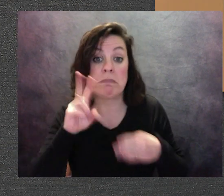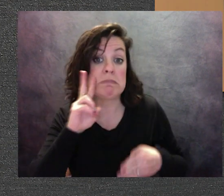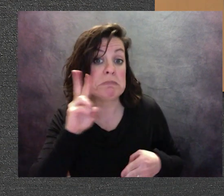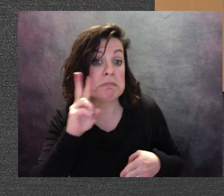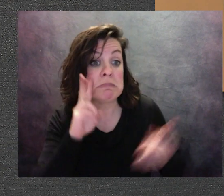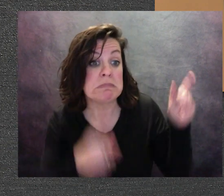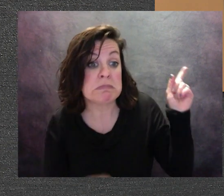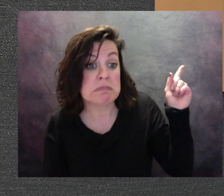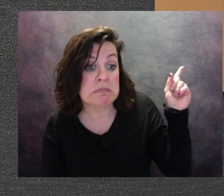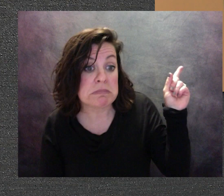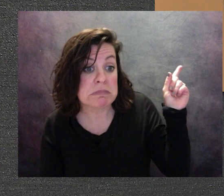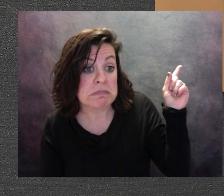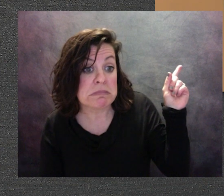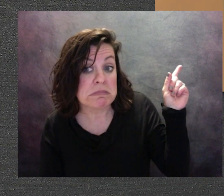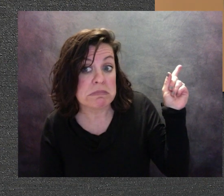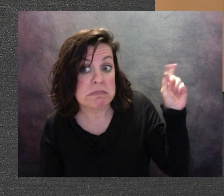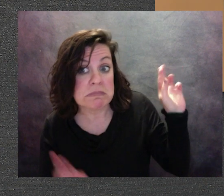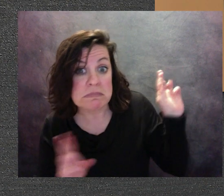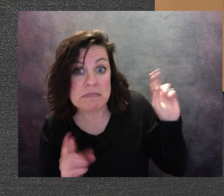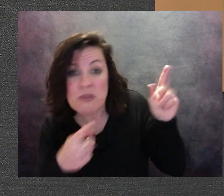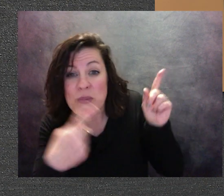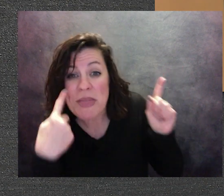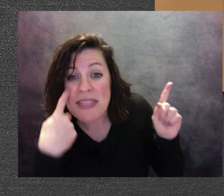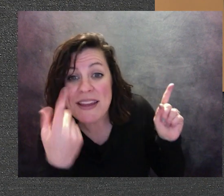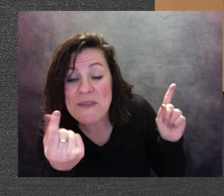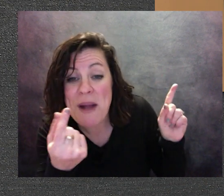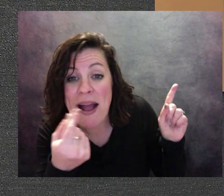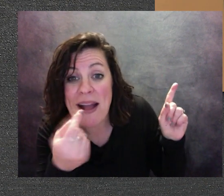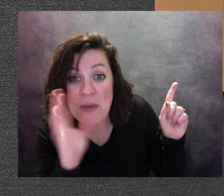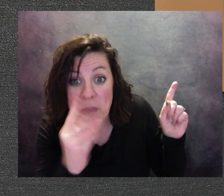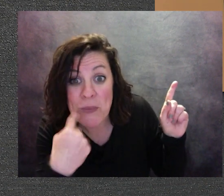go. Let's see. What do you think?